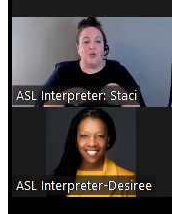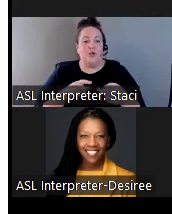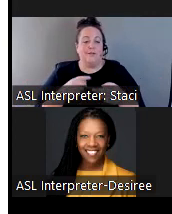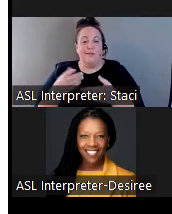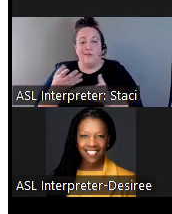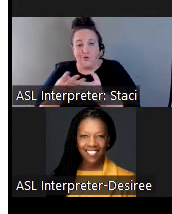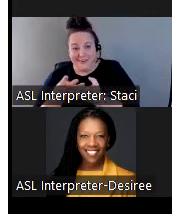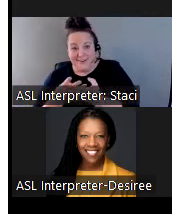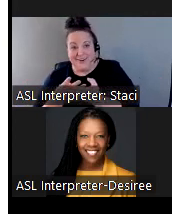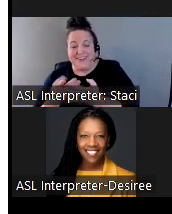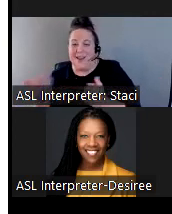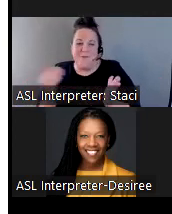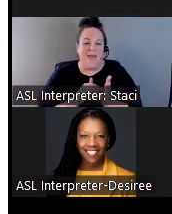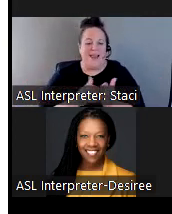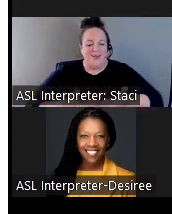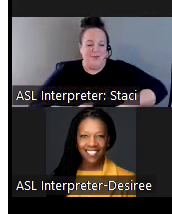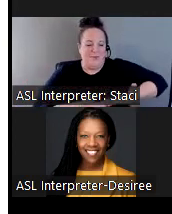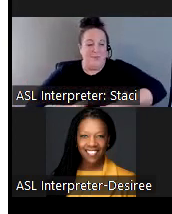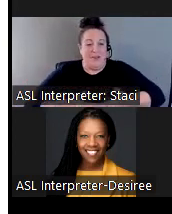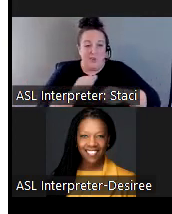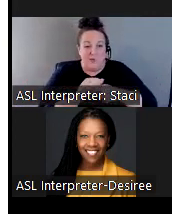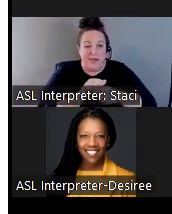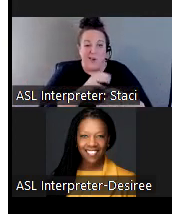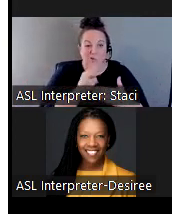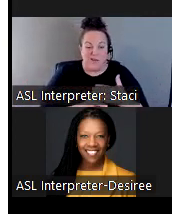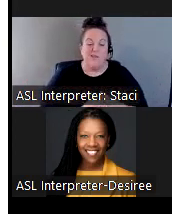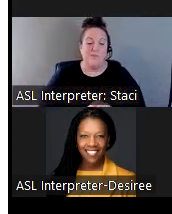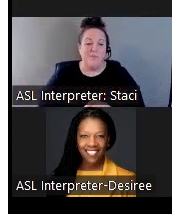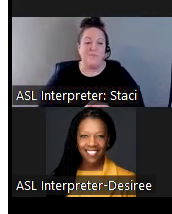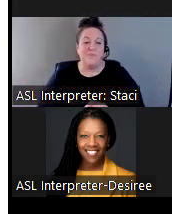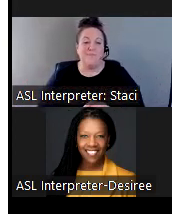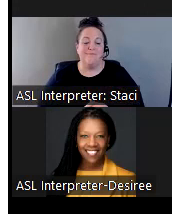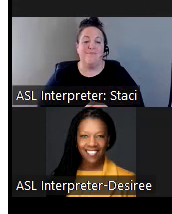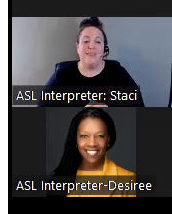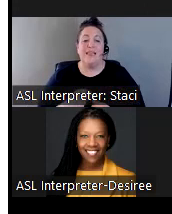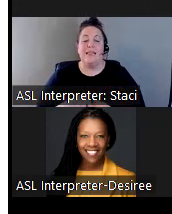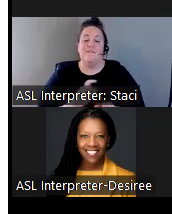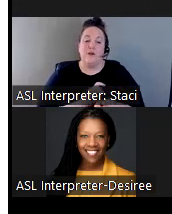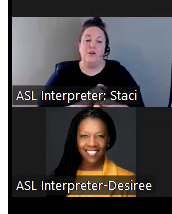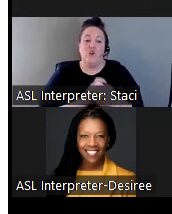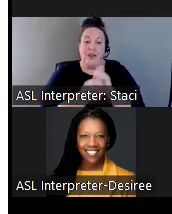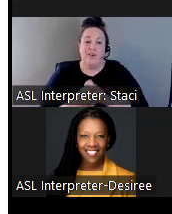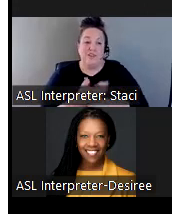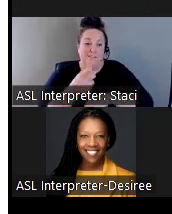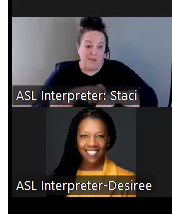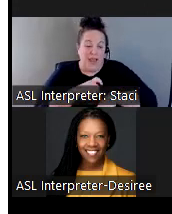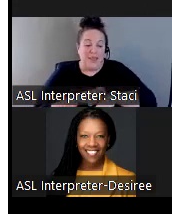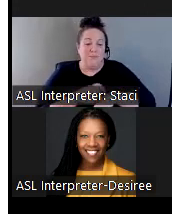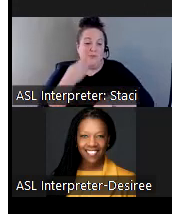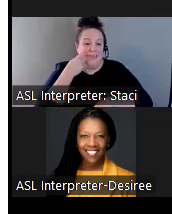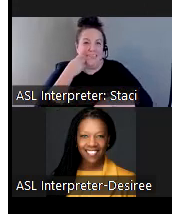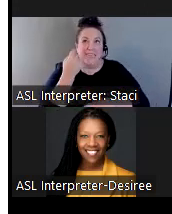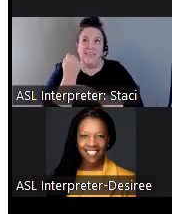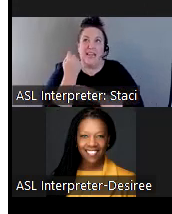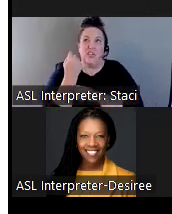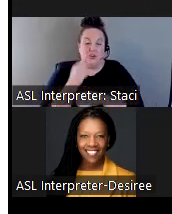going to go back to that newborn hearing screening training curriculum. It has been updated several times. The most recent was just about a year